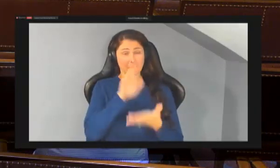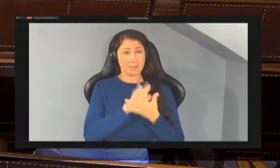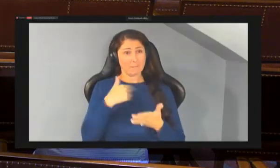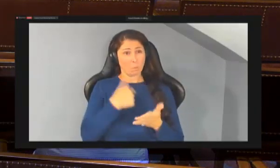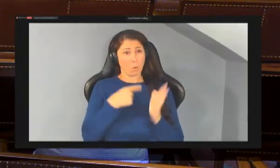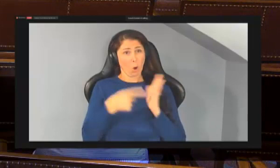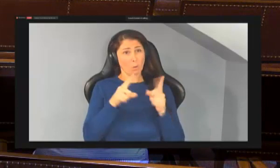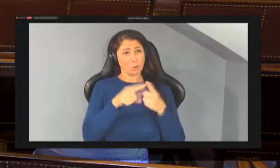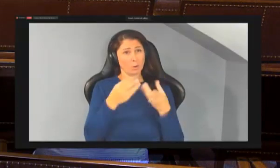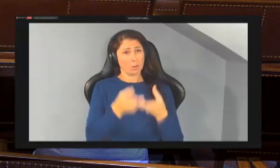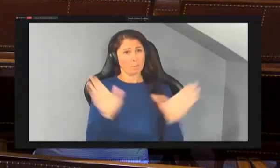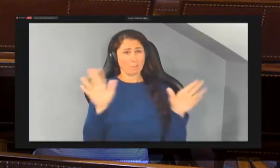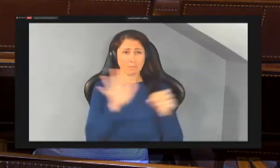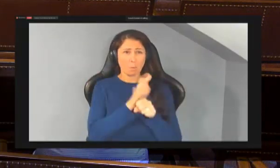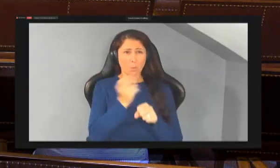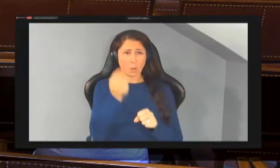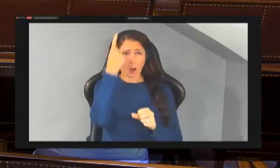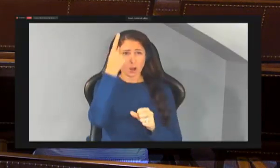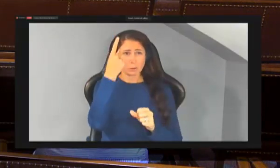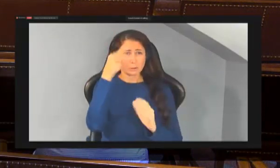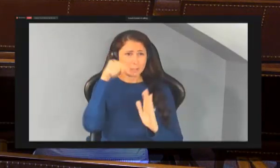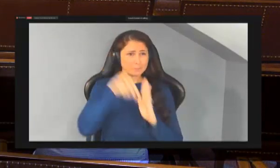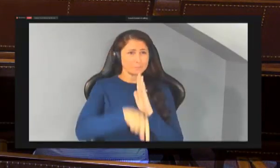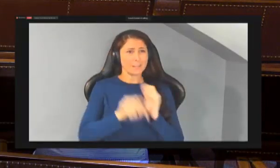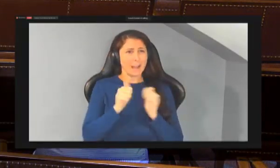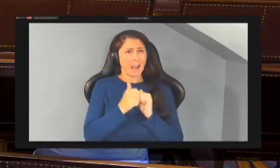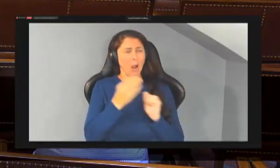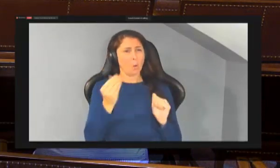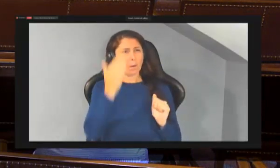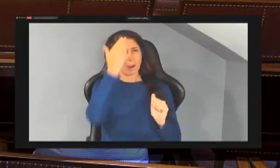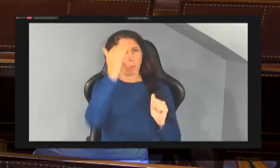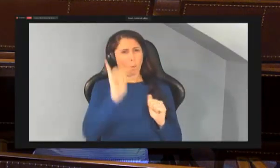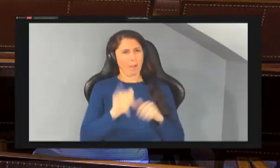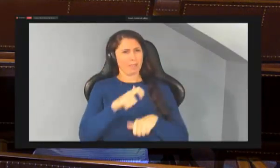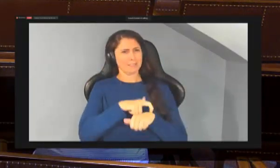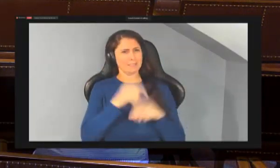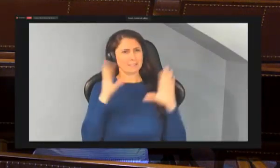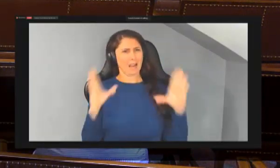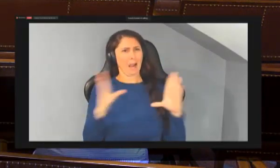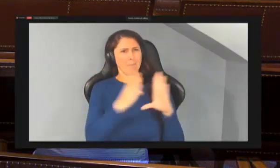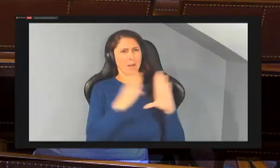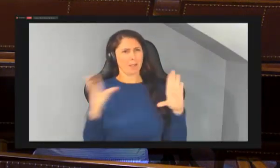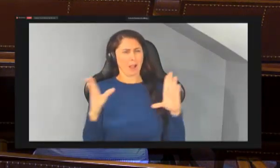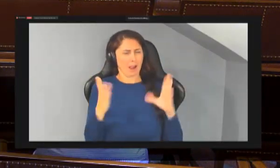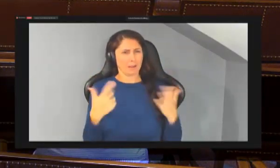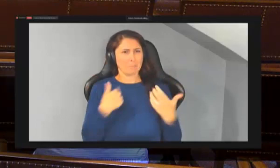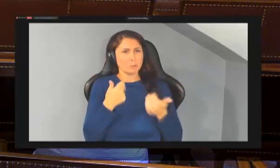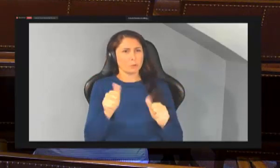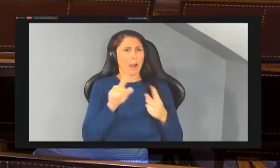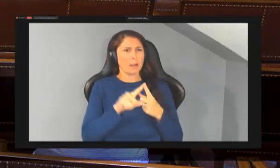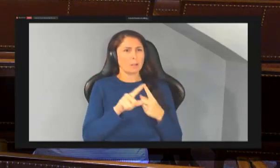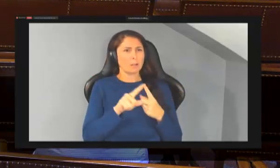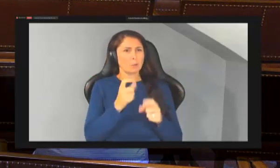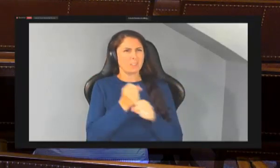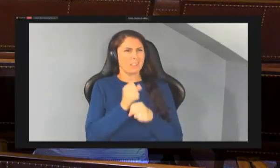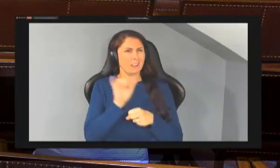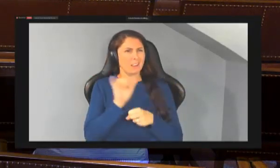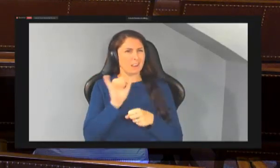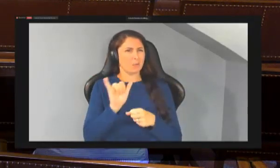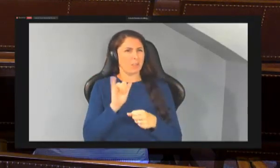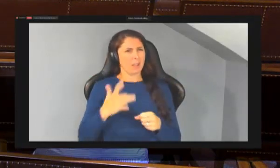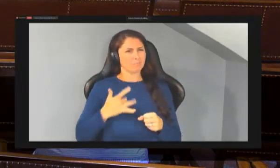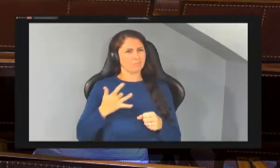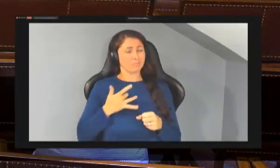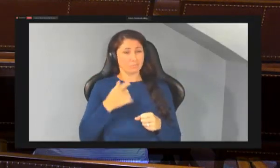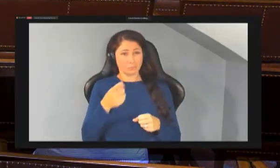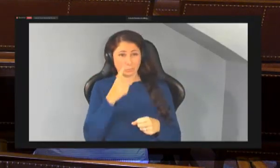and why this timeline is the timeline that it is. And so I'm just trying to get to that sense. So, Chief Reich, if you'll